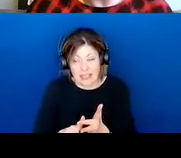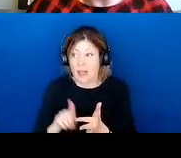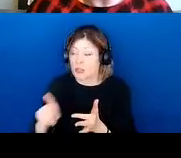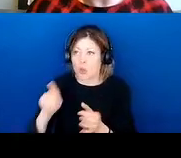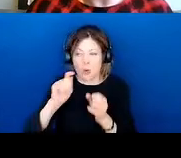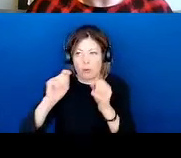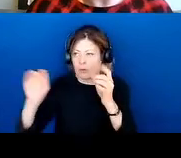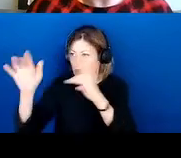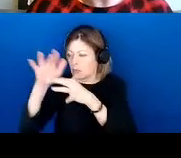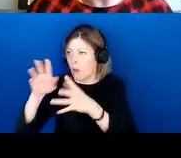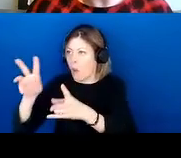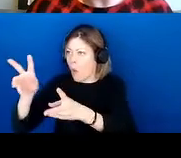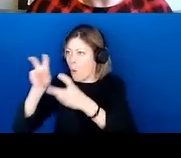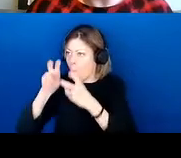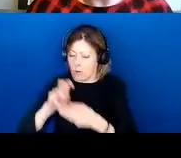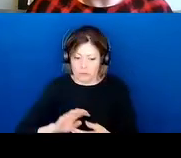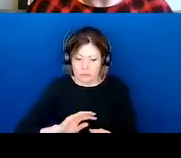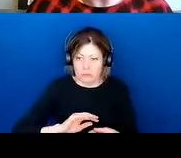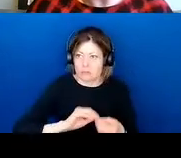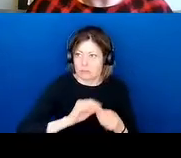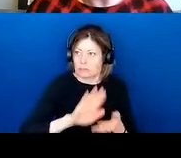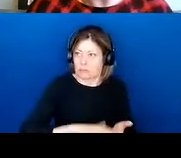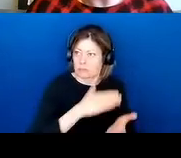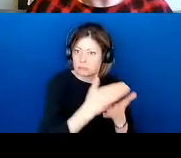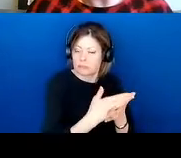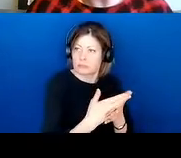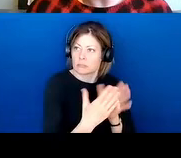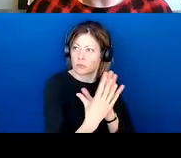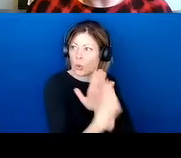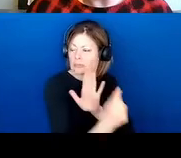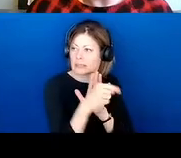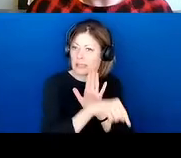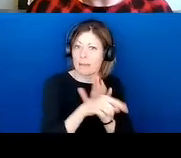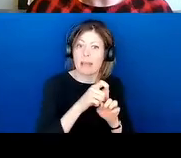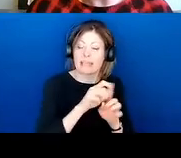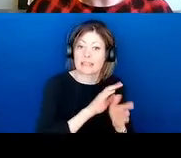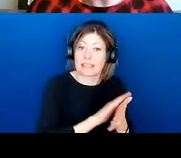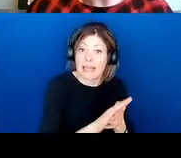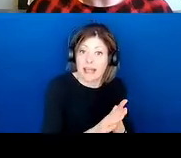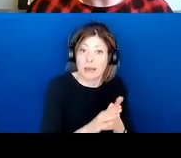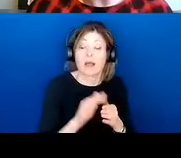Vineyards, alpine valleys, Palladian architecture,